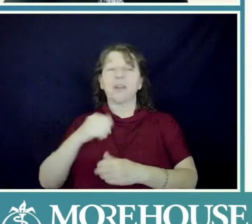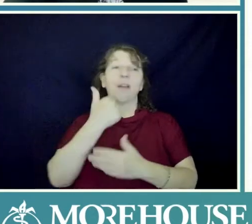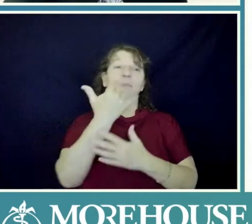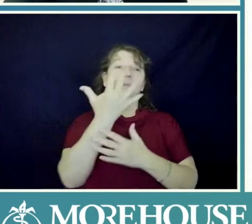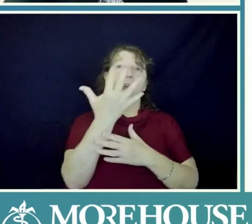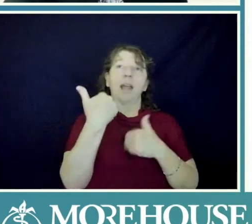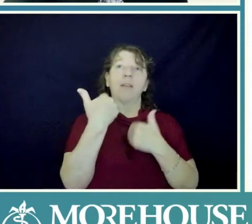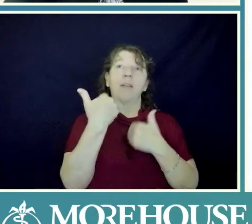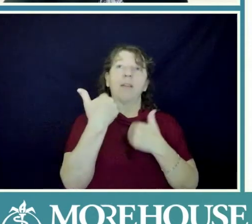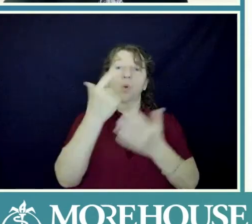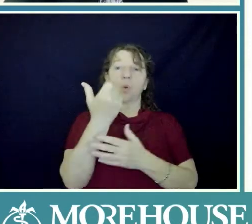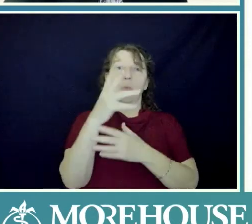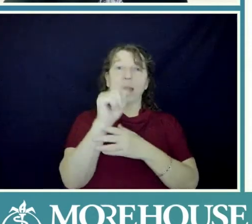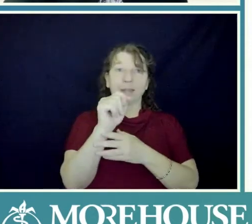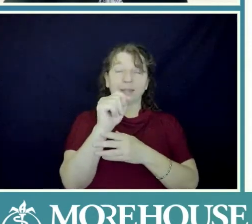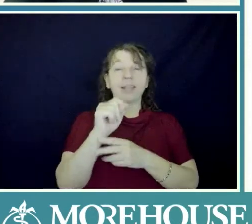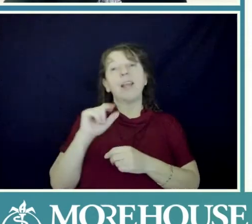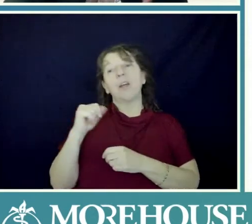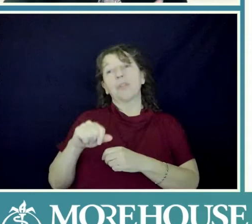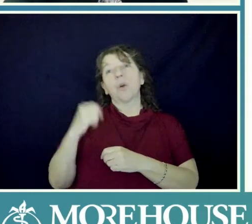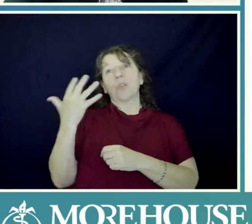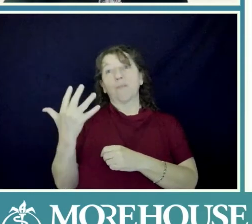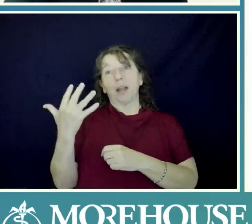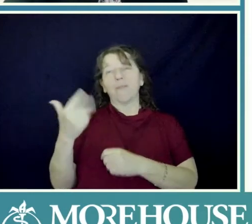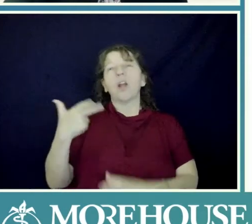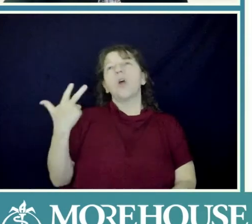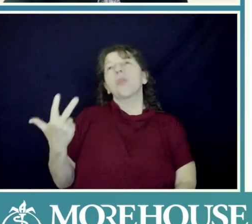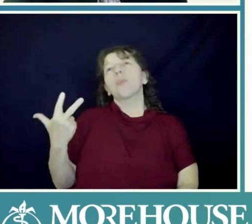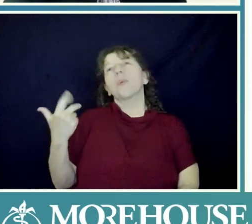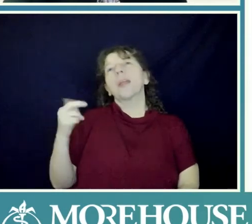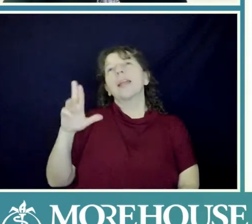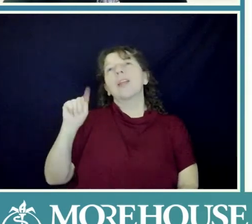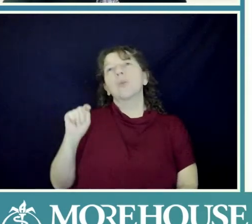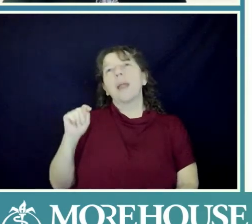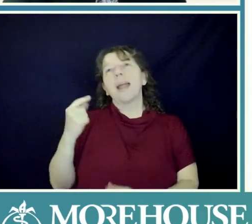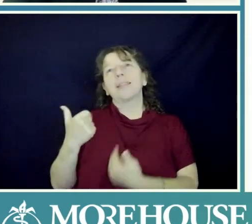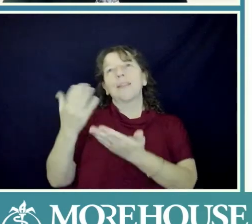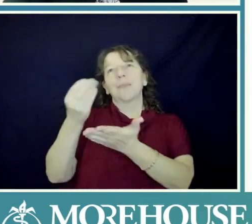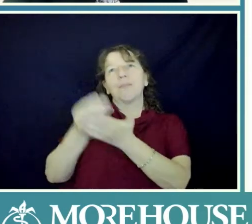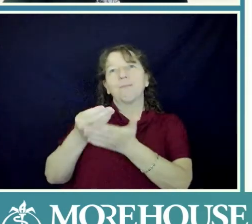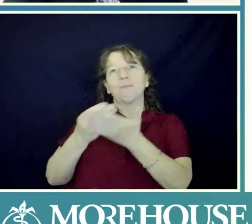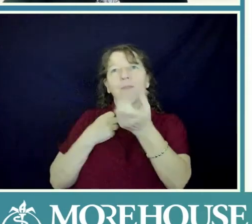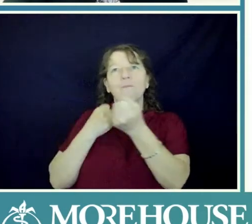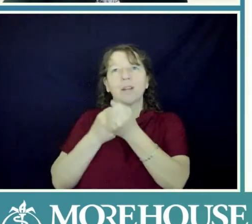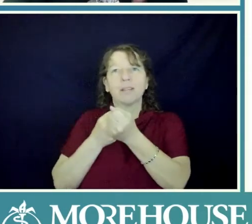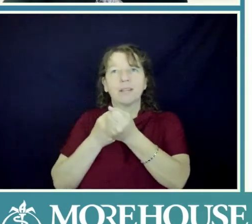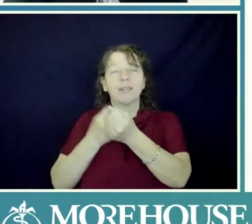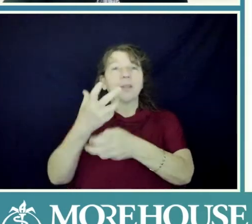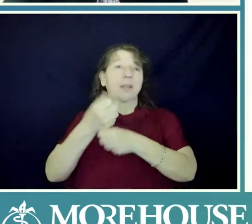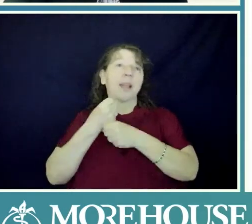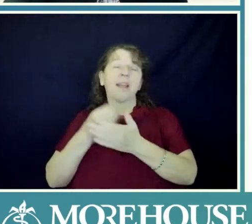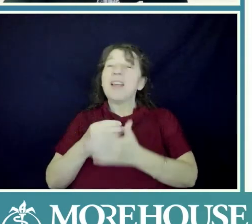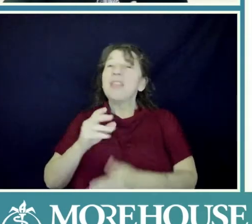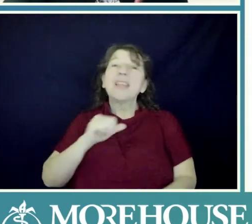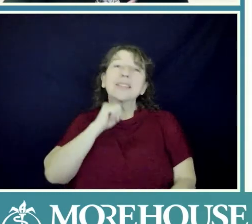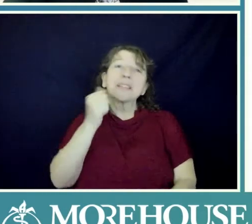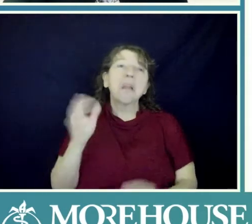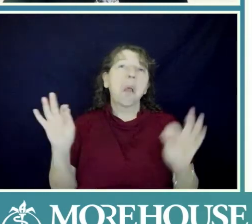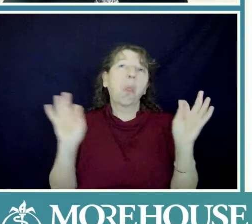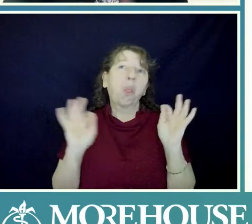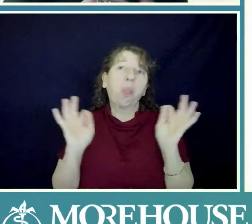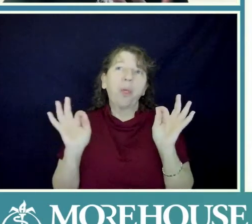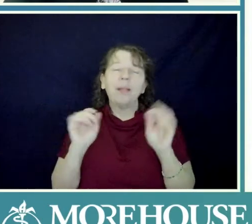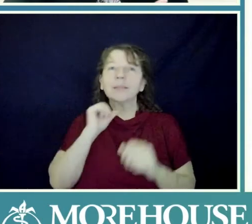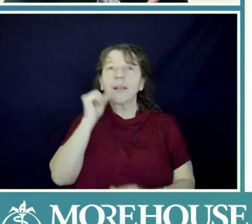those grants have been funded. And I just want to impress upon you, this is no small feat, because these are individuals that